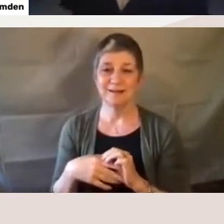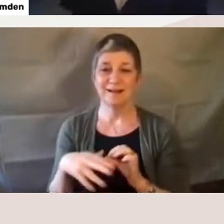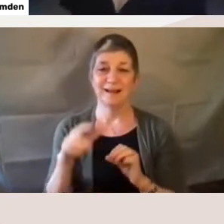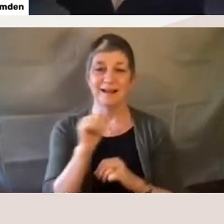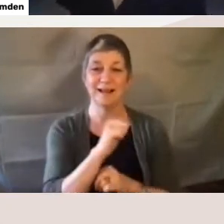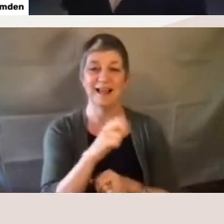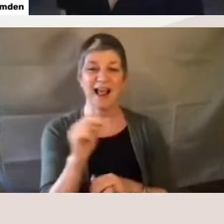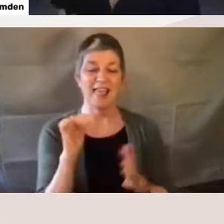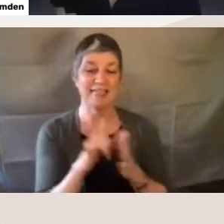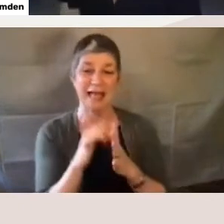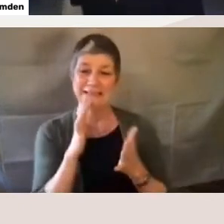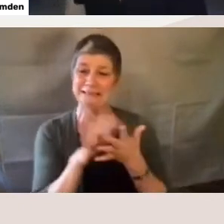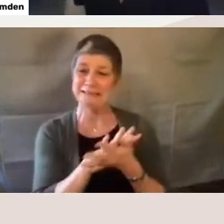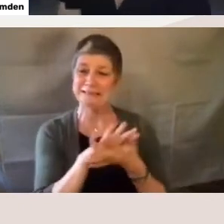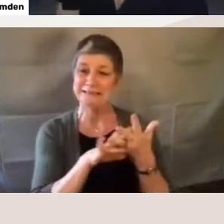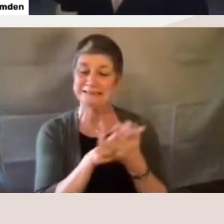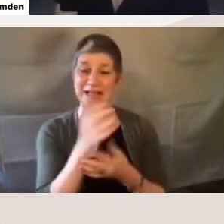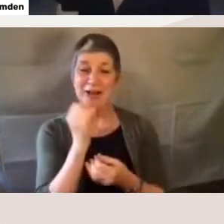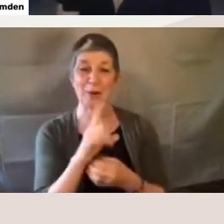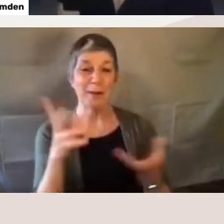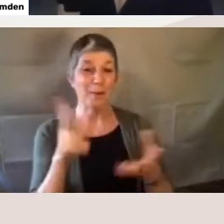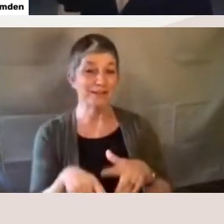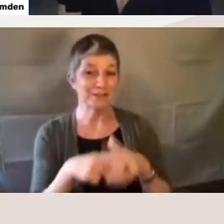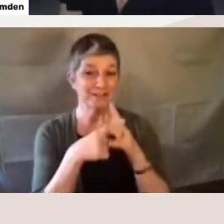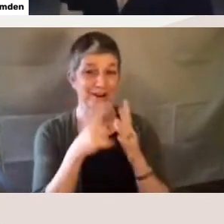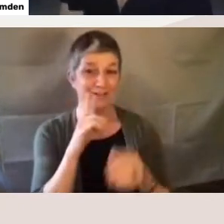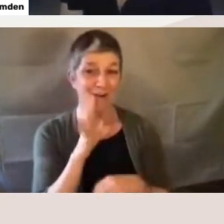That's a murky one. Nobody wants to jump in.